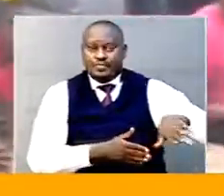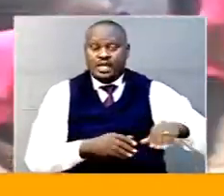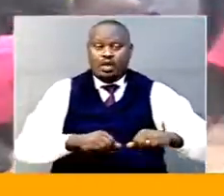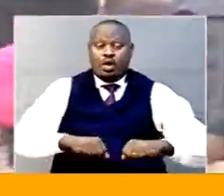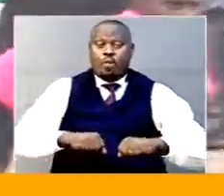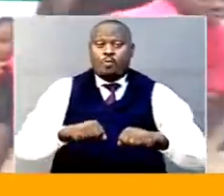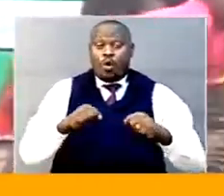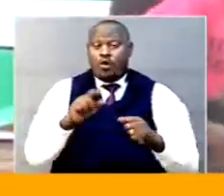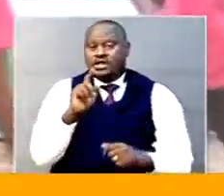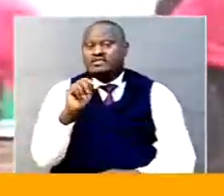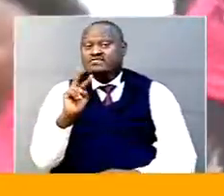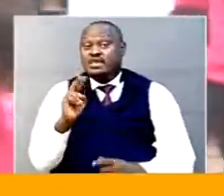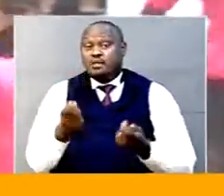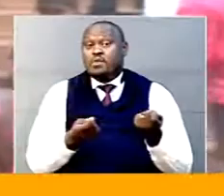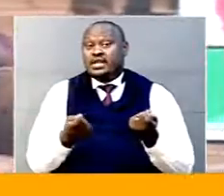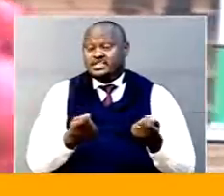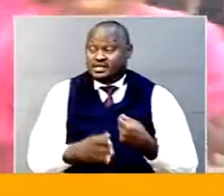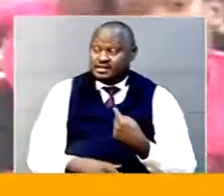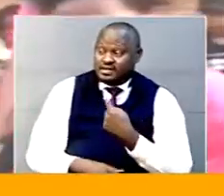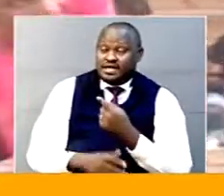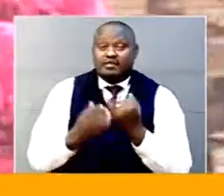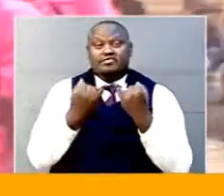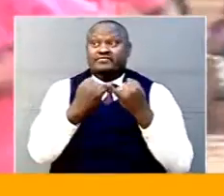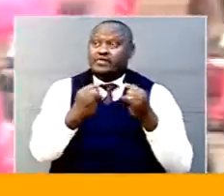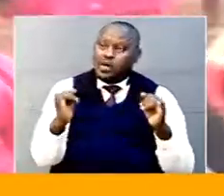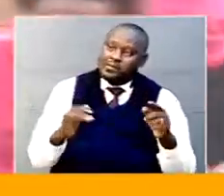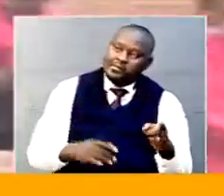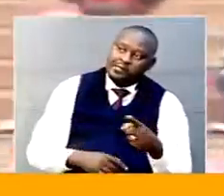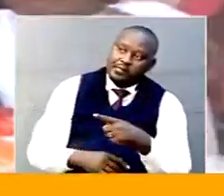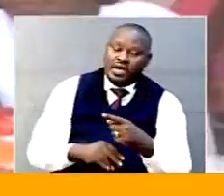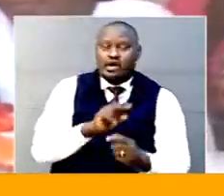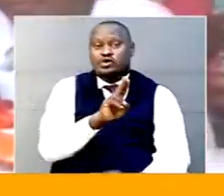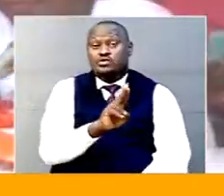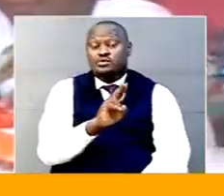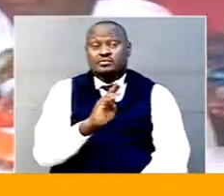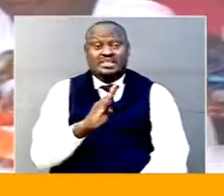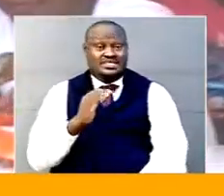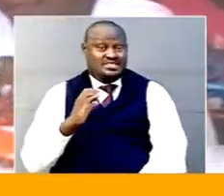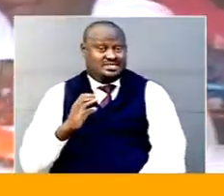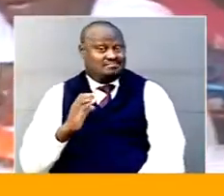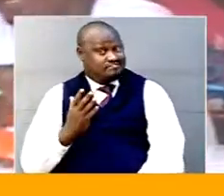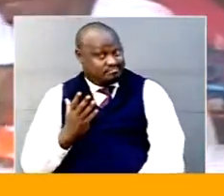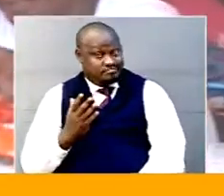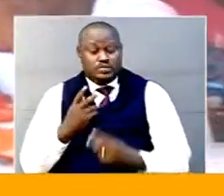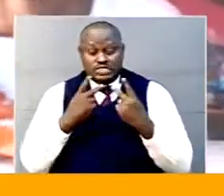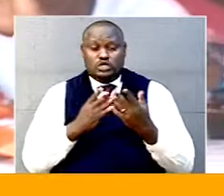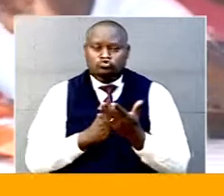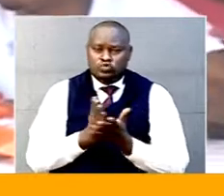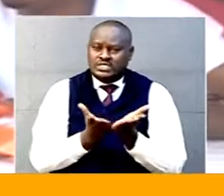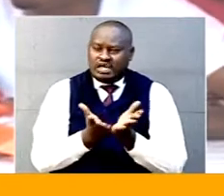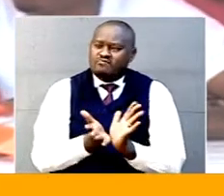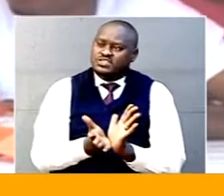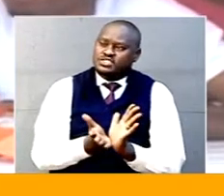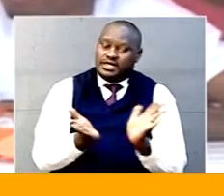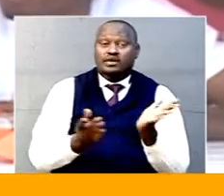Ms. Jane Kasumba, representing the managing director, told guests that Uganda Broadcasting Corporation is a body that serves all people, a